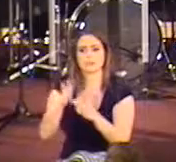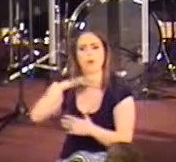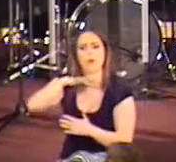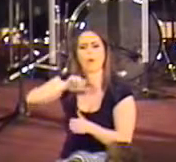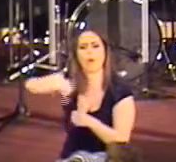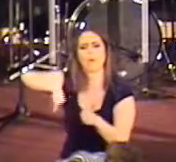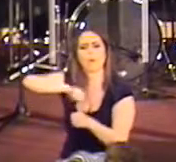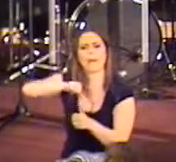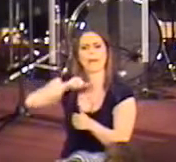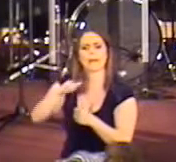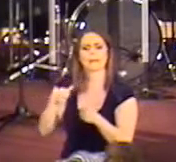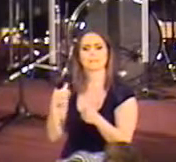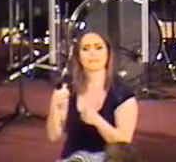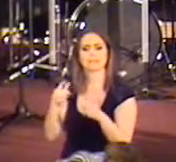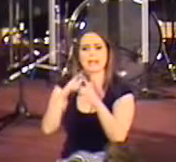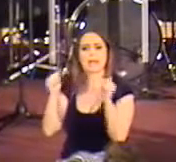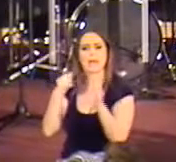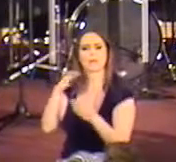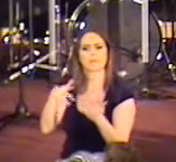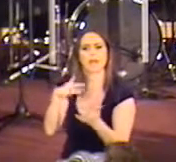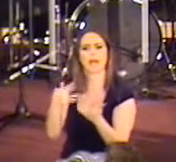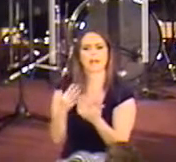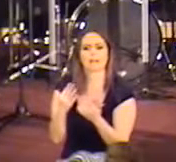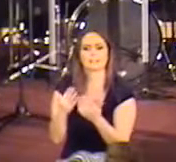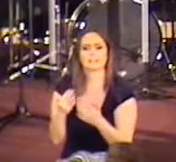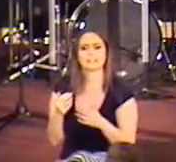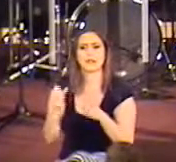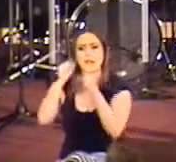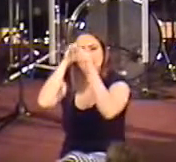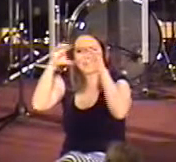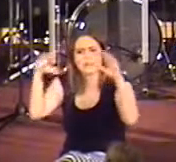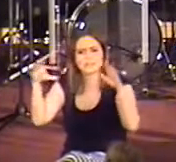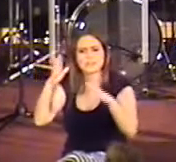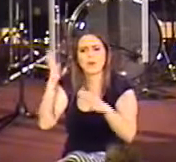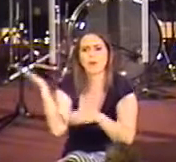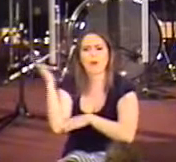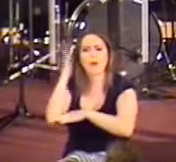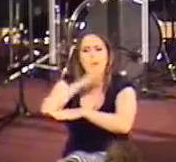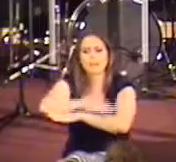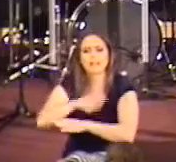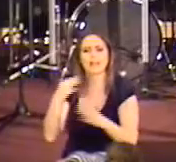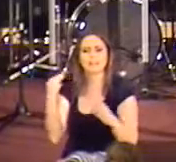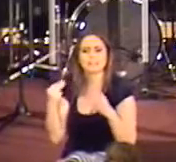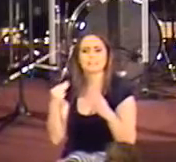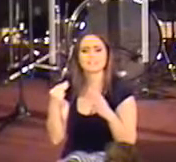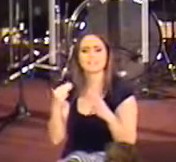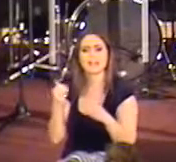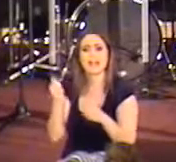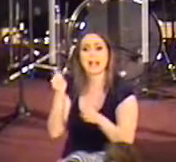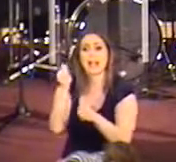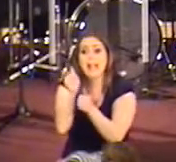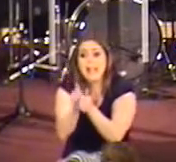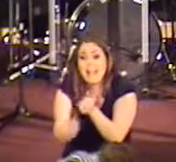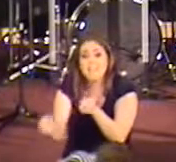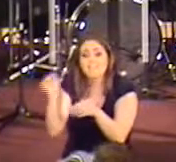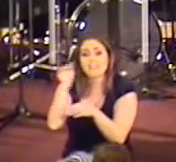you imagine an all day of ministry, and just about every night, you get to sit around a campfire with the